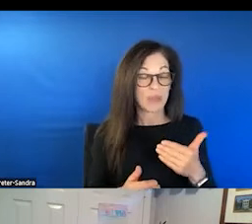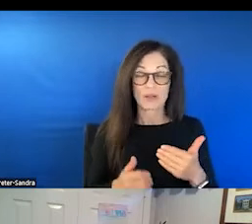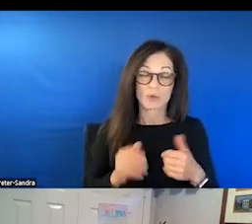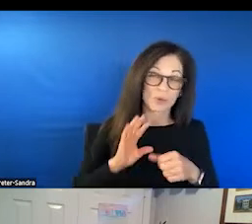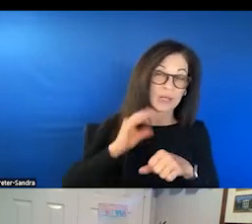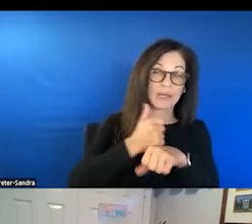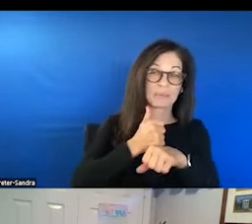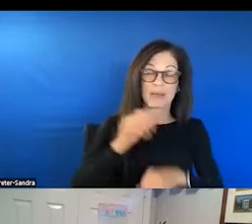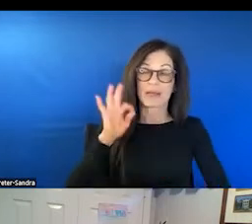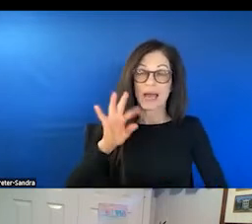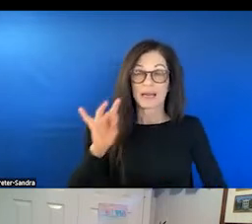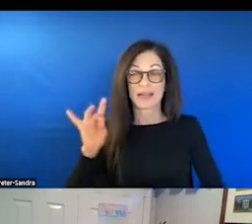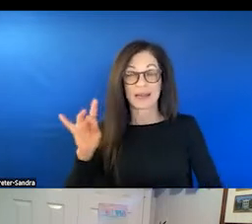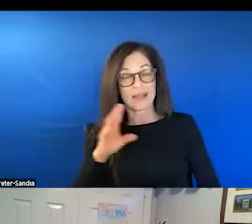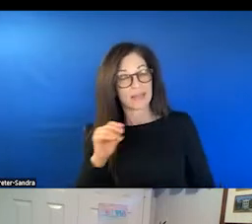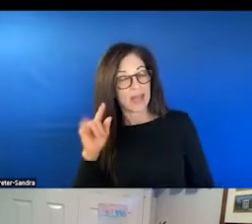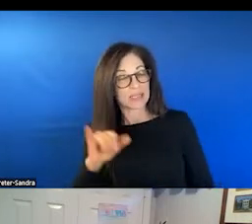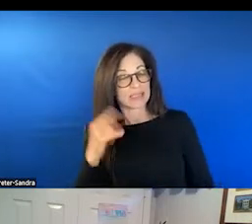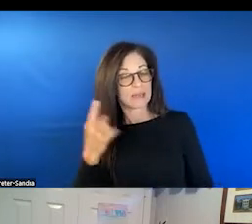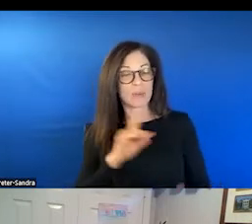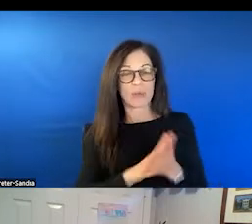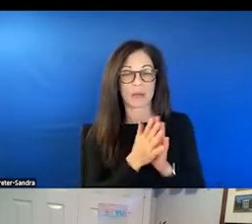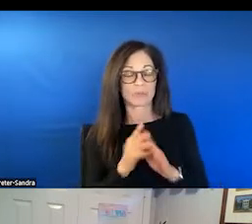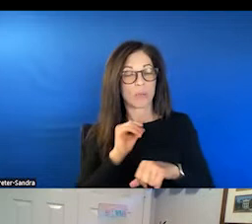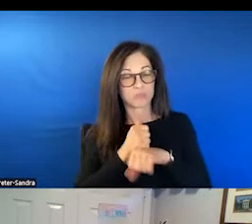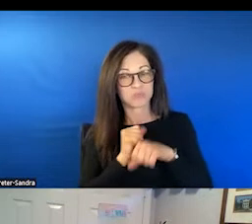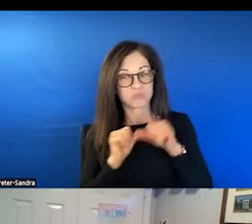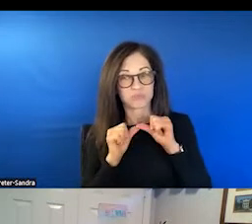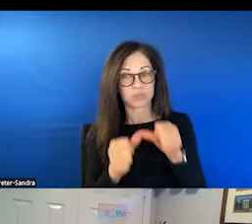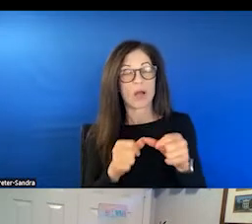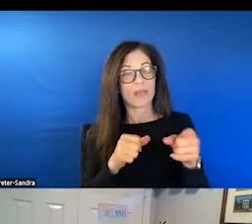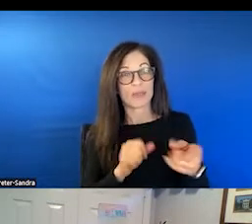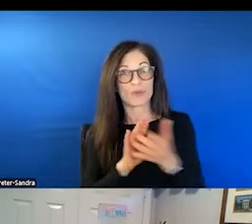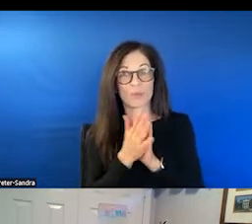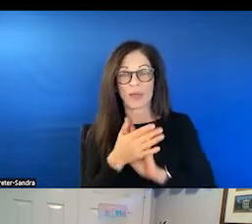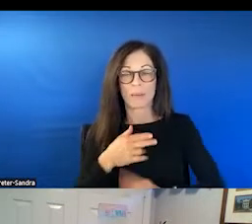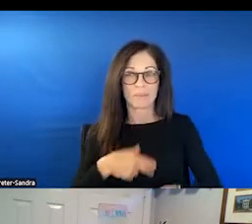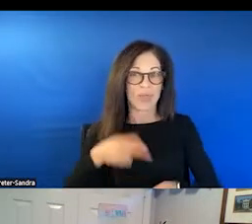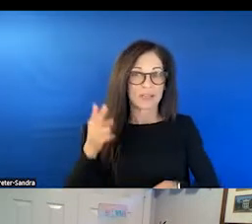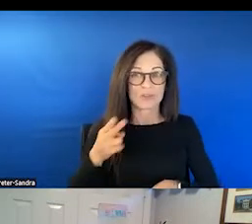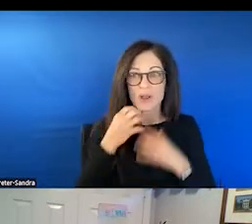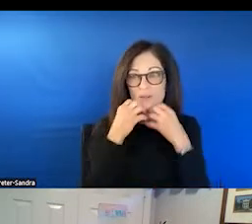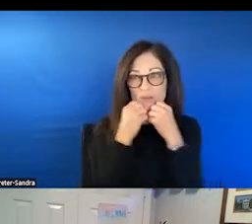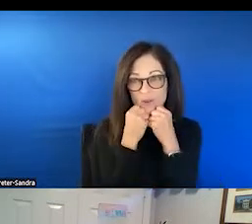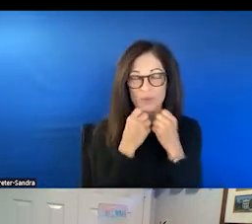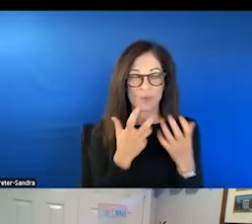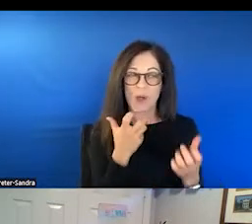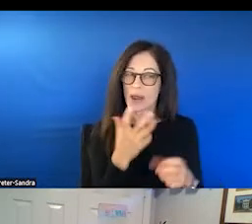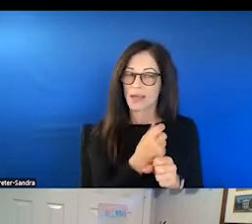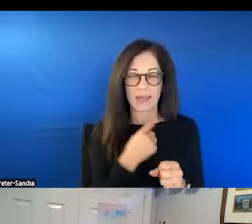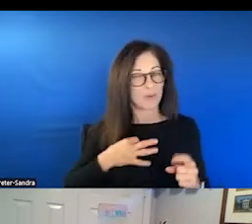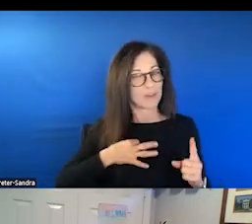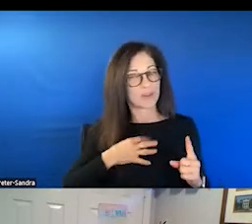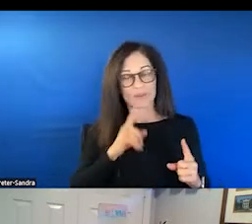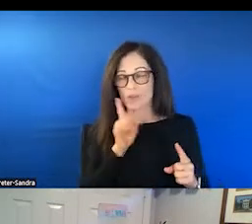988 and it becomes something that gets settled in, these are going to become historic treasures. So you want to get a hold of one of these t-shirts because it's really going to